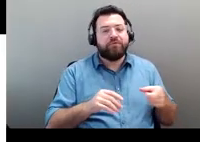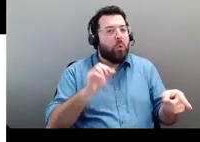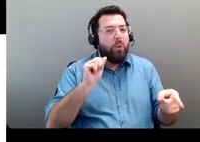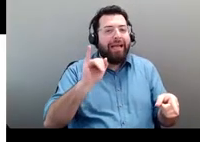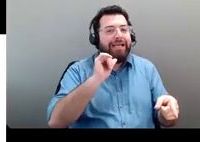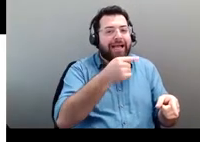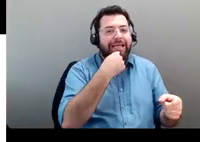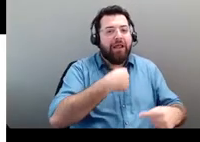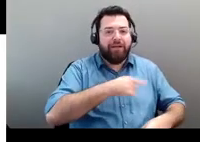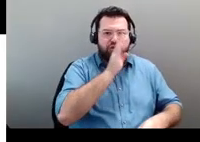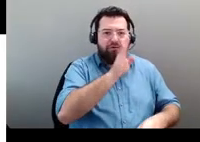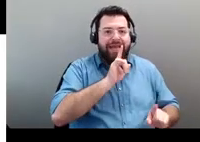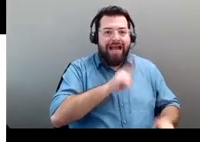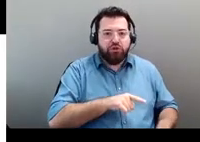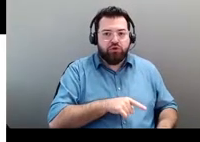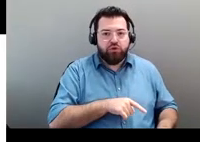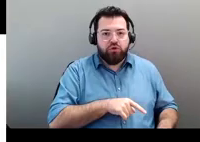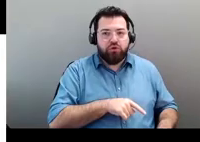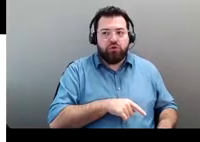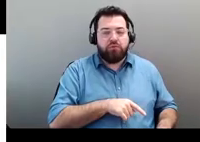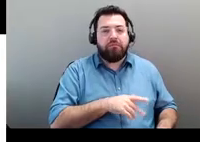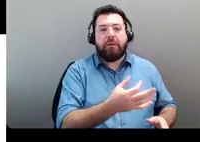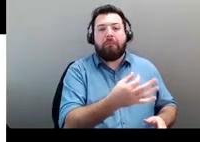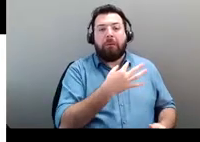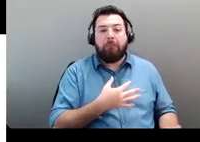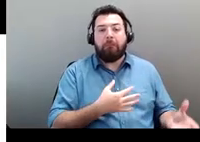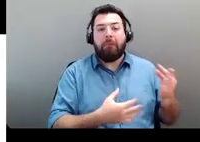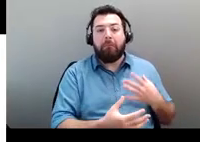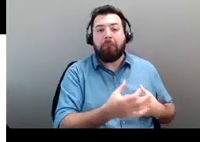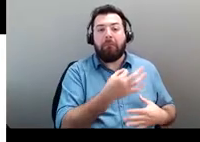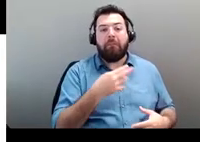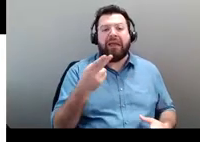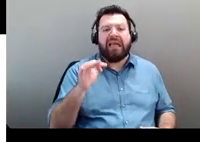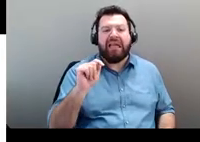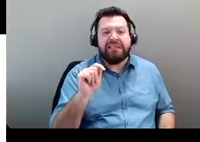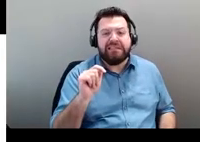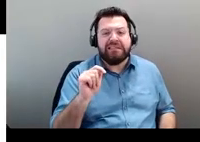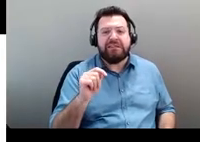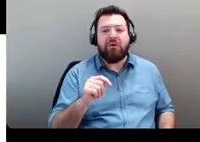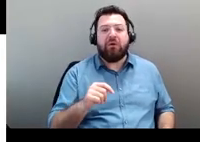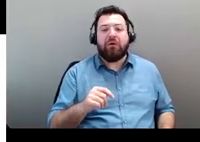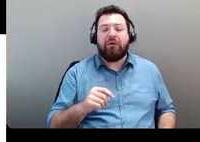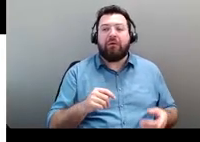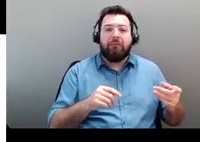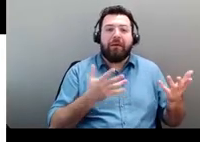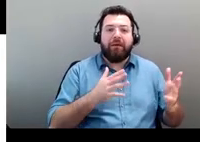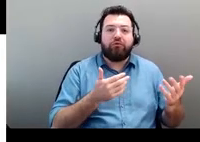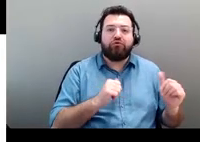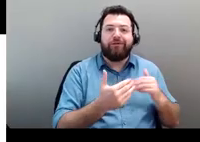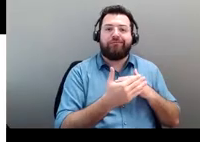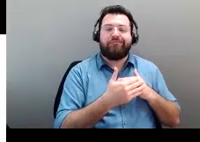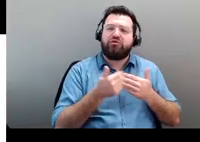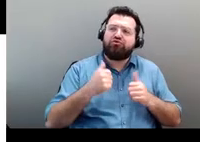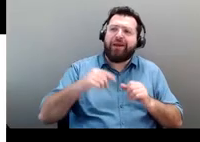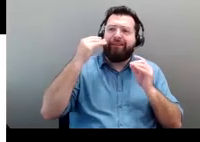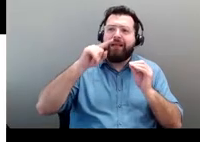direct answers. I give you some hints. It might say you can think about it this way, but it's not giving